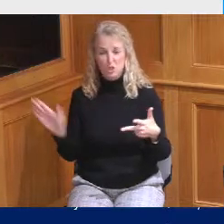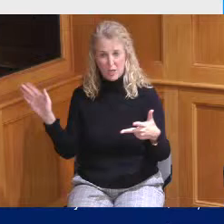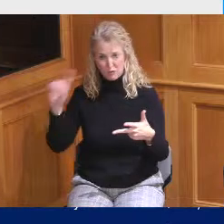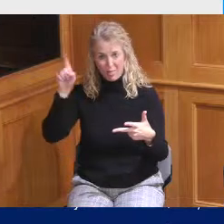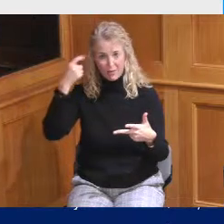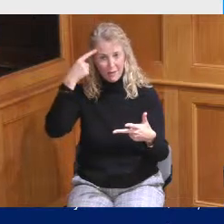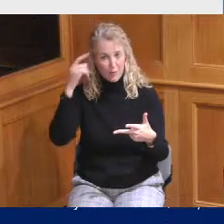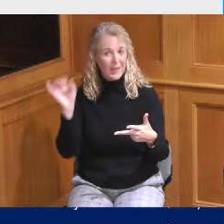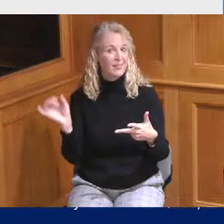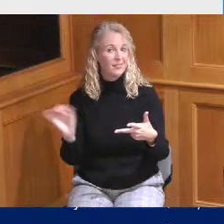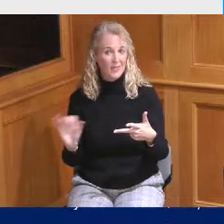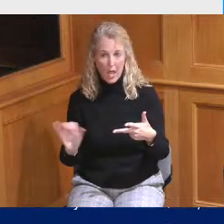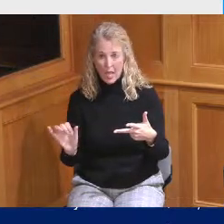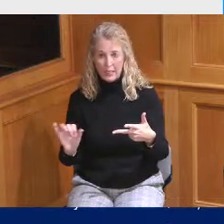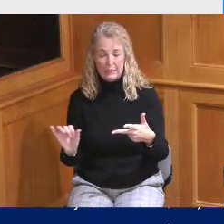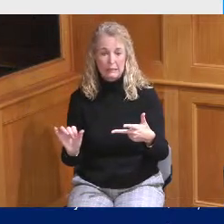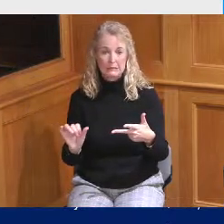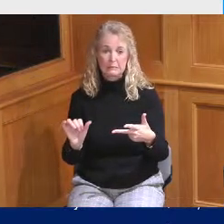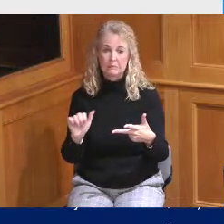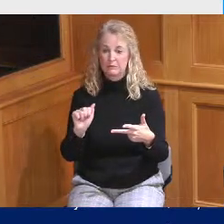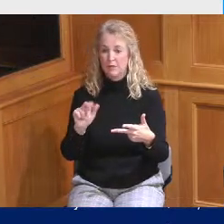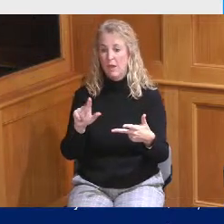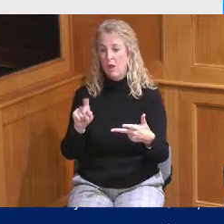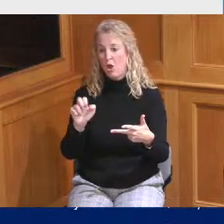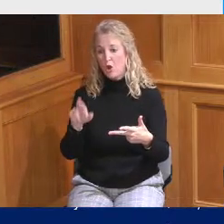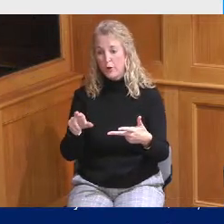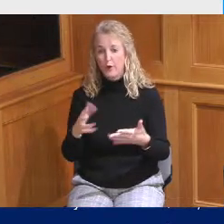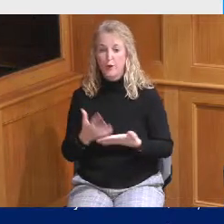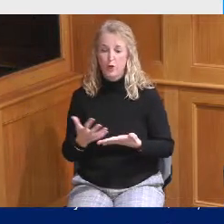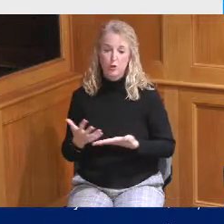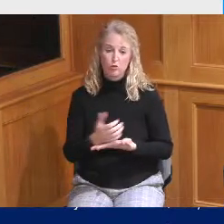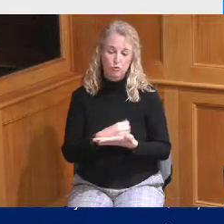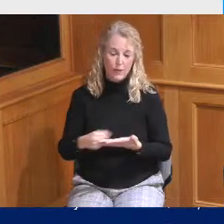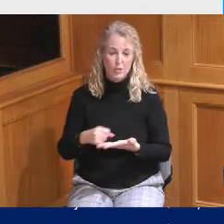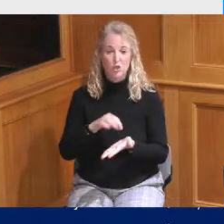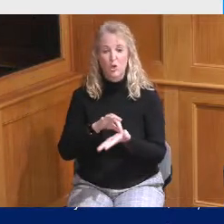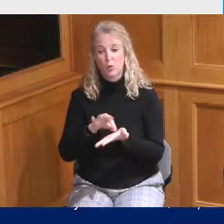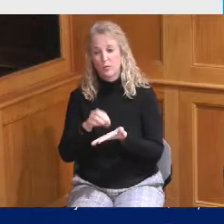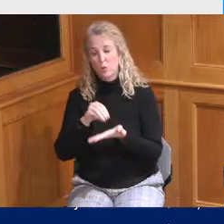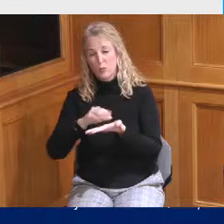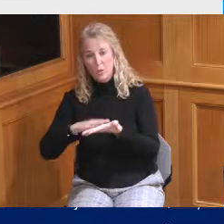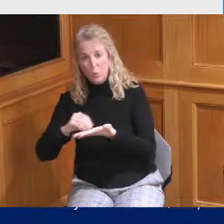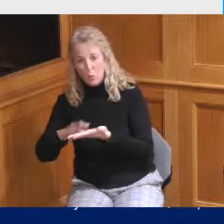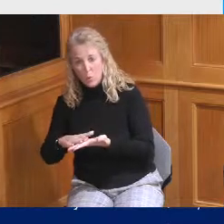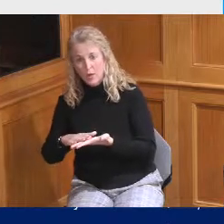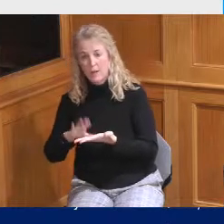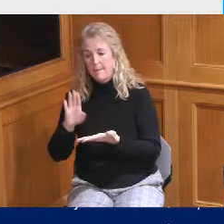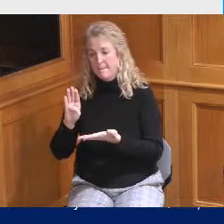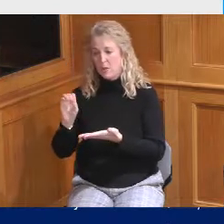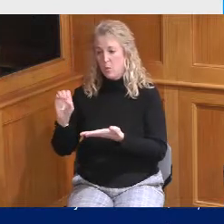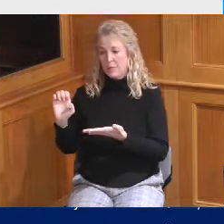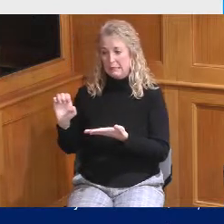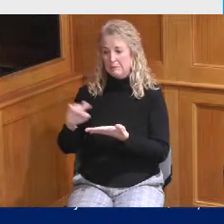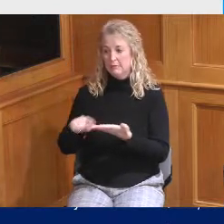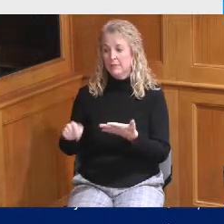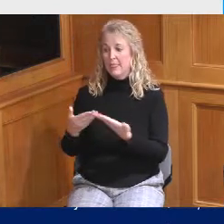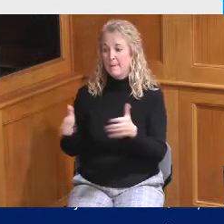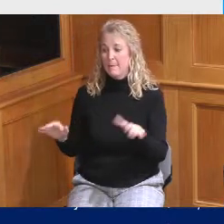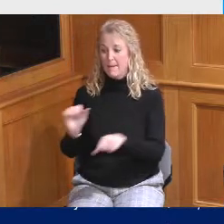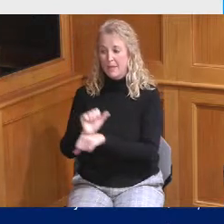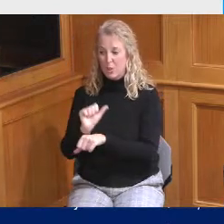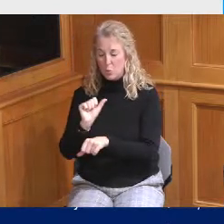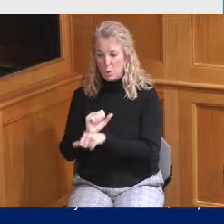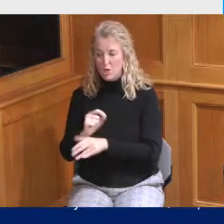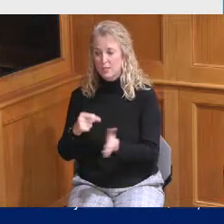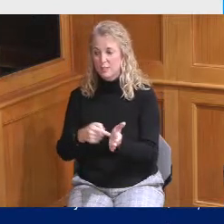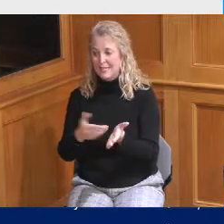everything from the auditor, treasurer, recorder, Board of Elections, et cetera. And then you can see public works, debt